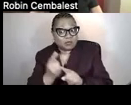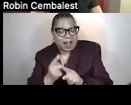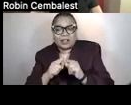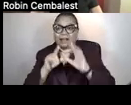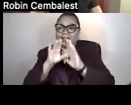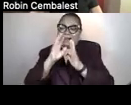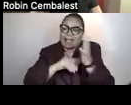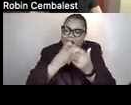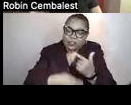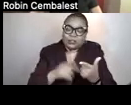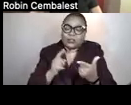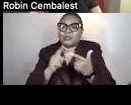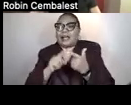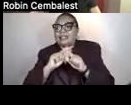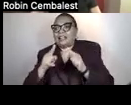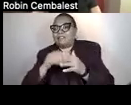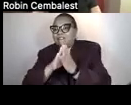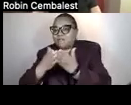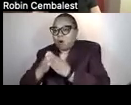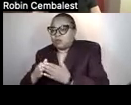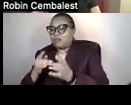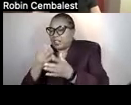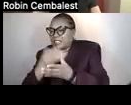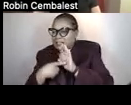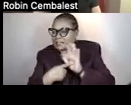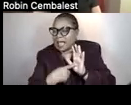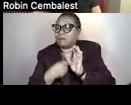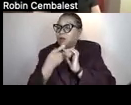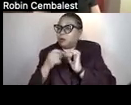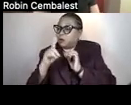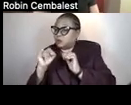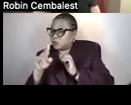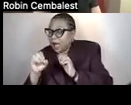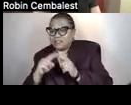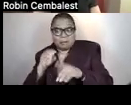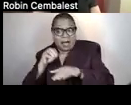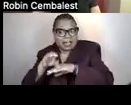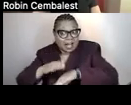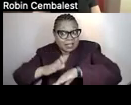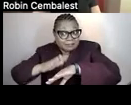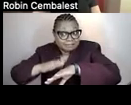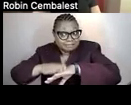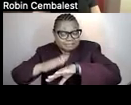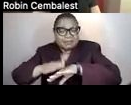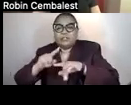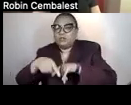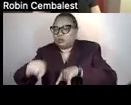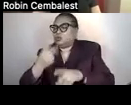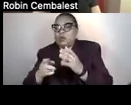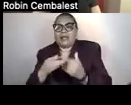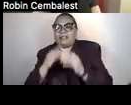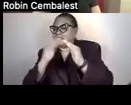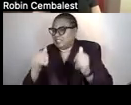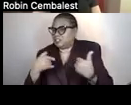your calendar, you have different folders, for example, in Google Drive. And my advice is basically to use whatever